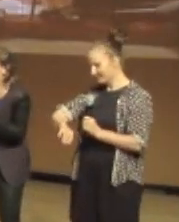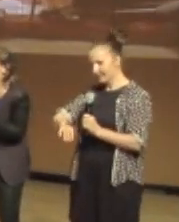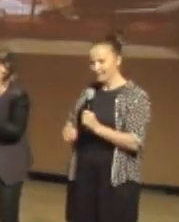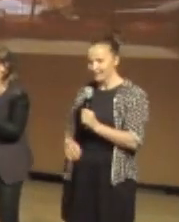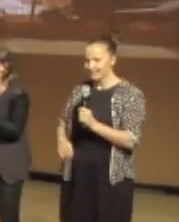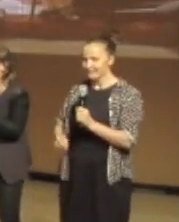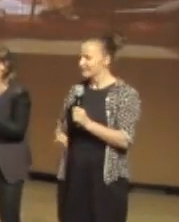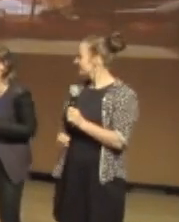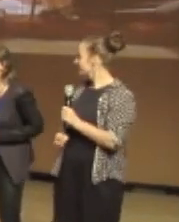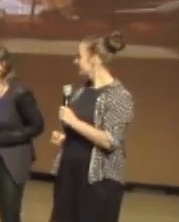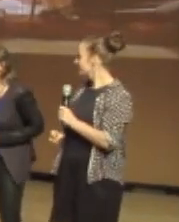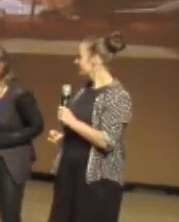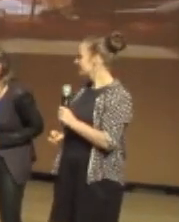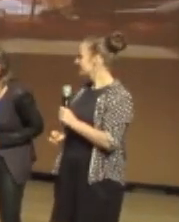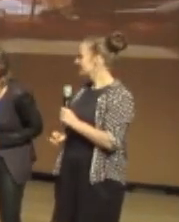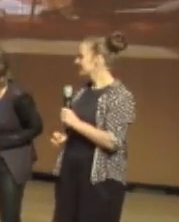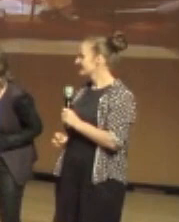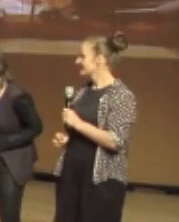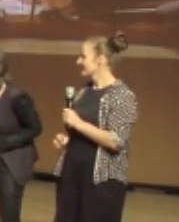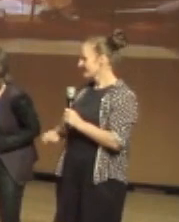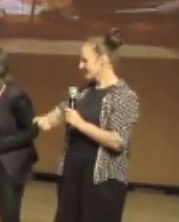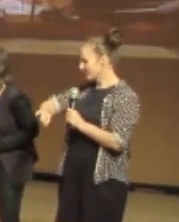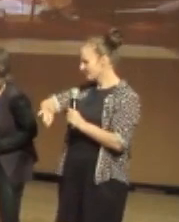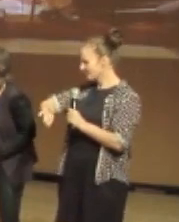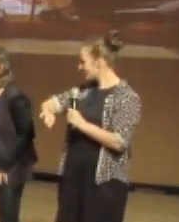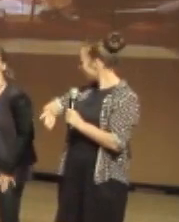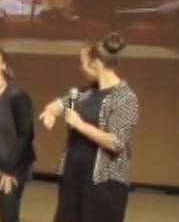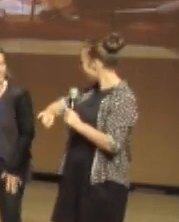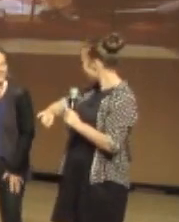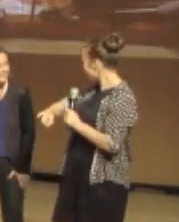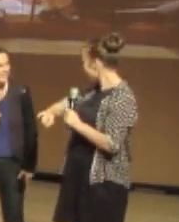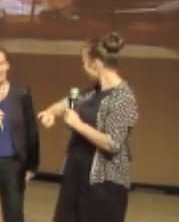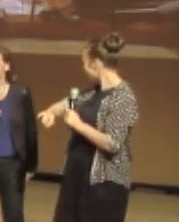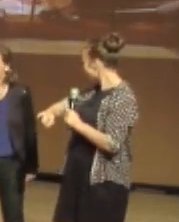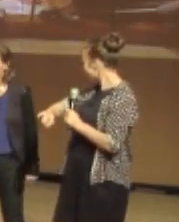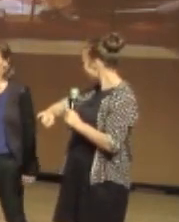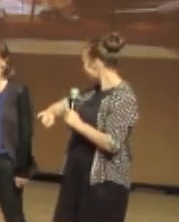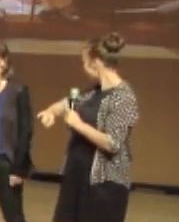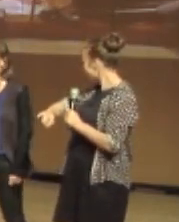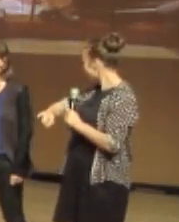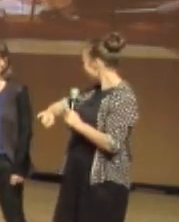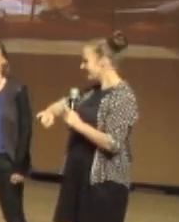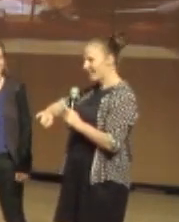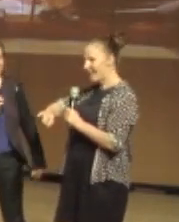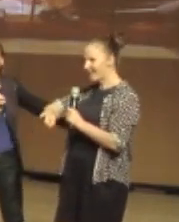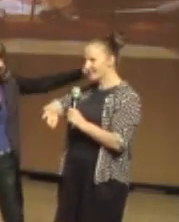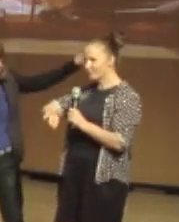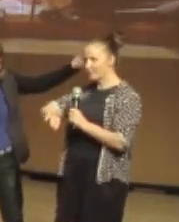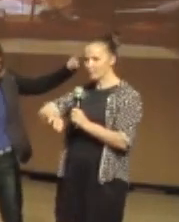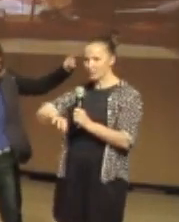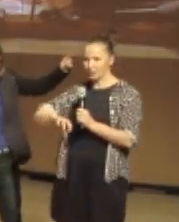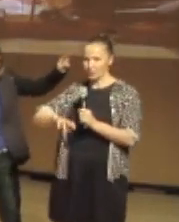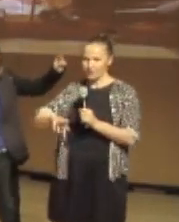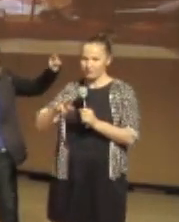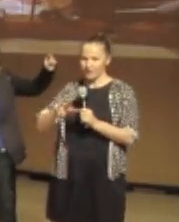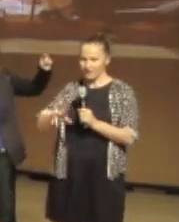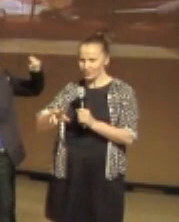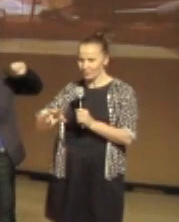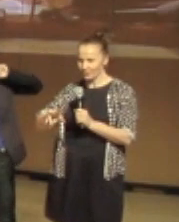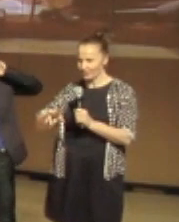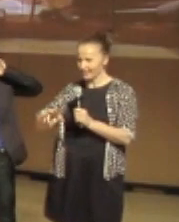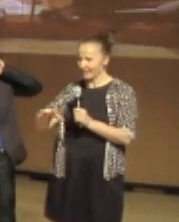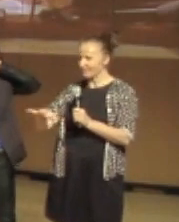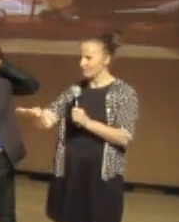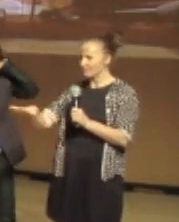panel panel is at 6:30 so 15 minutes 15 minutes and if people want to go in the